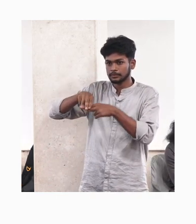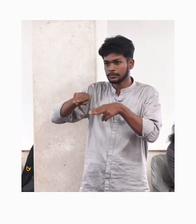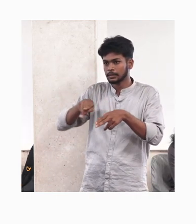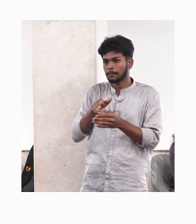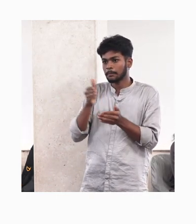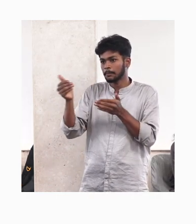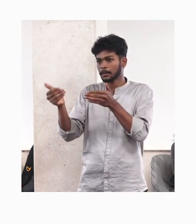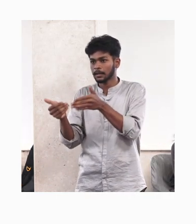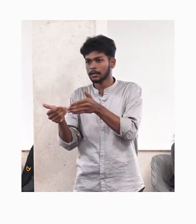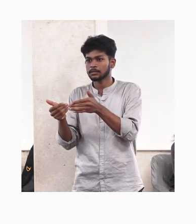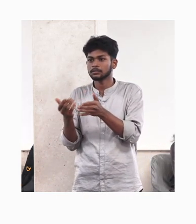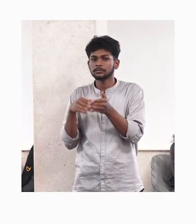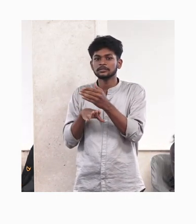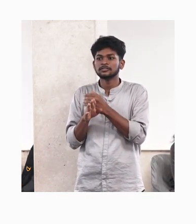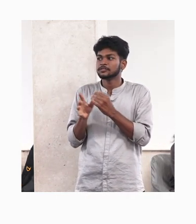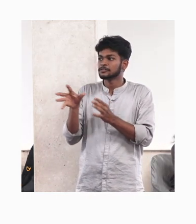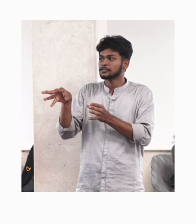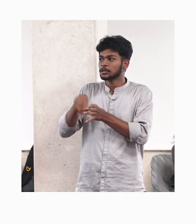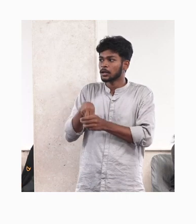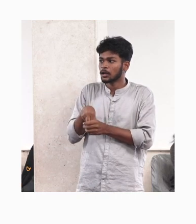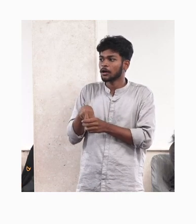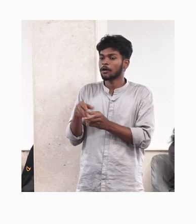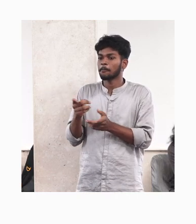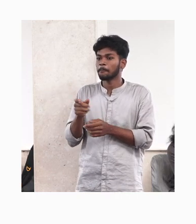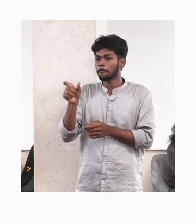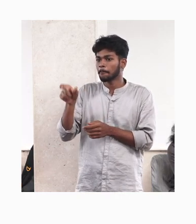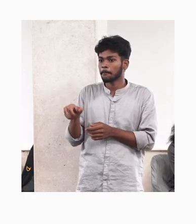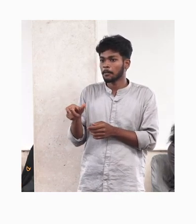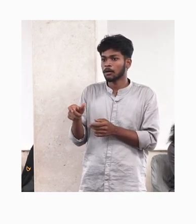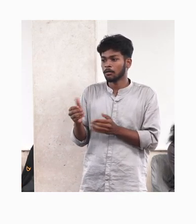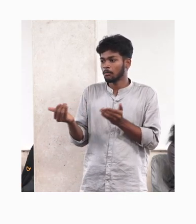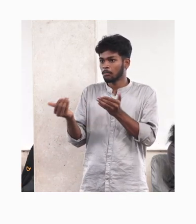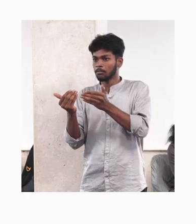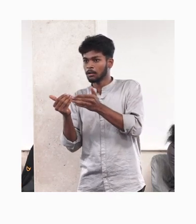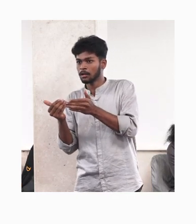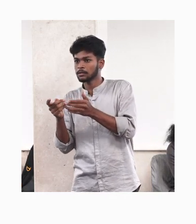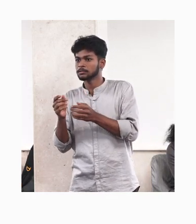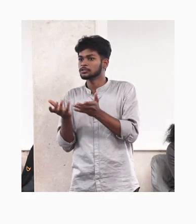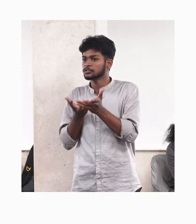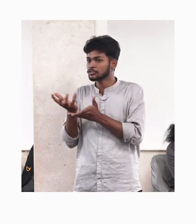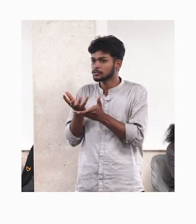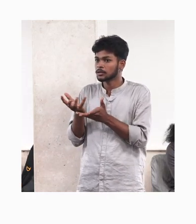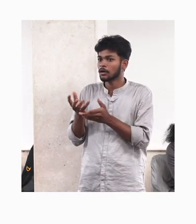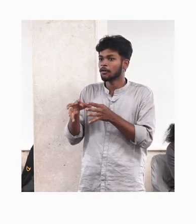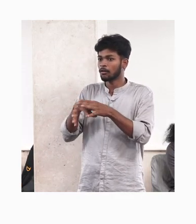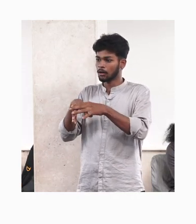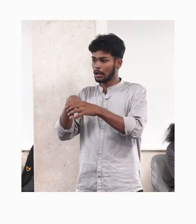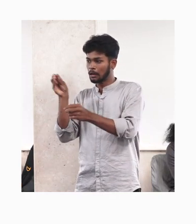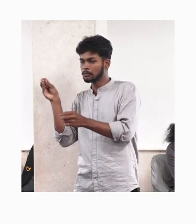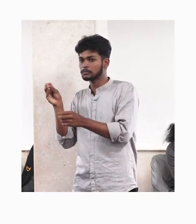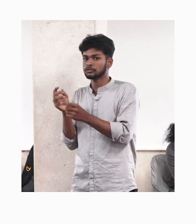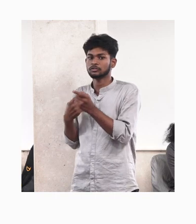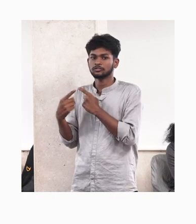decision will be taken into this meeting. No one is going to talk about this situation out of this